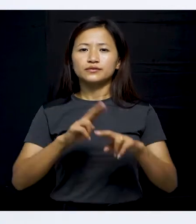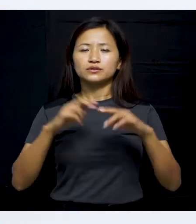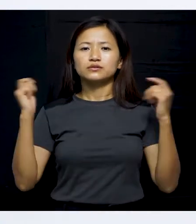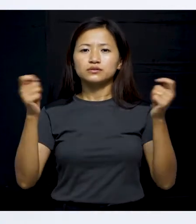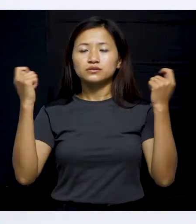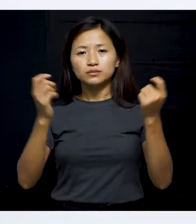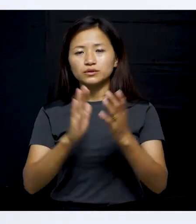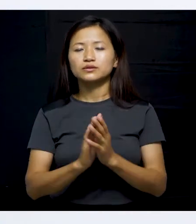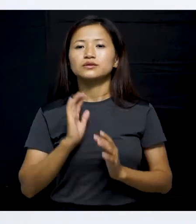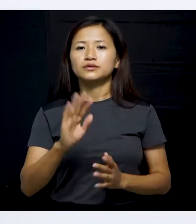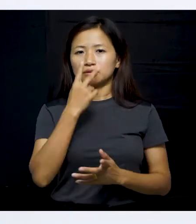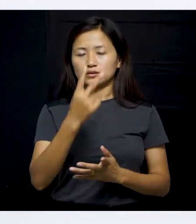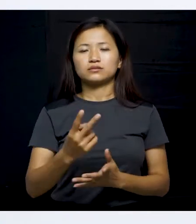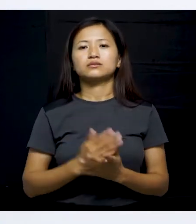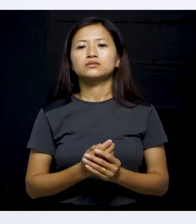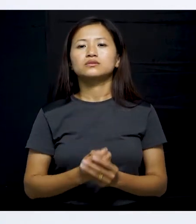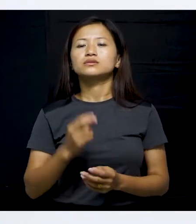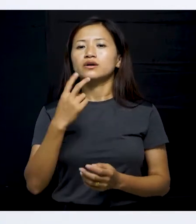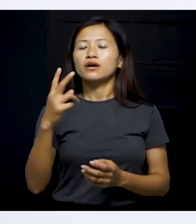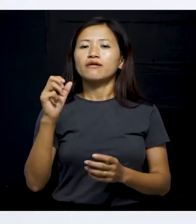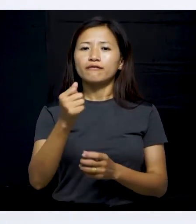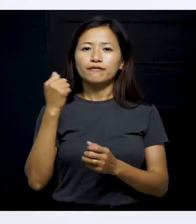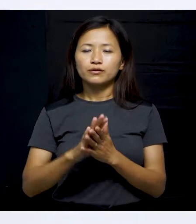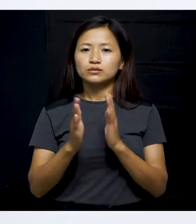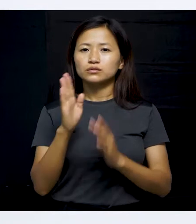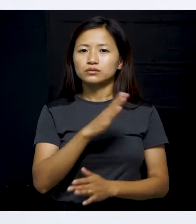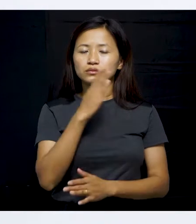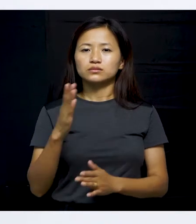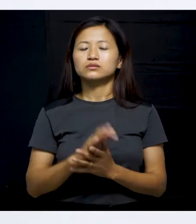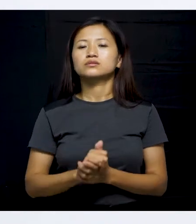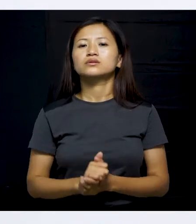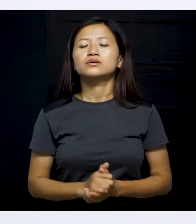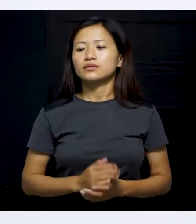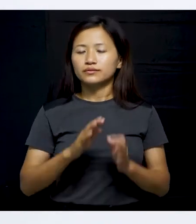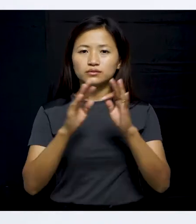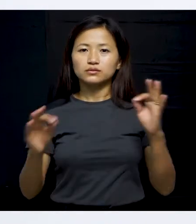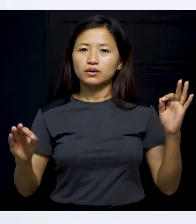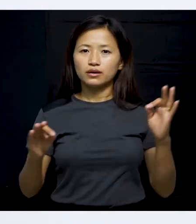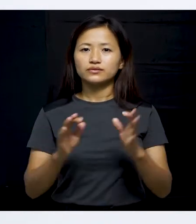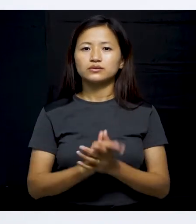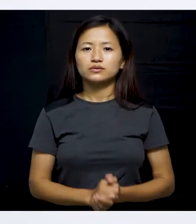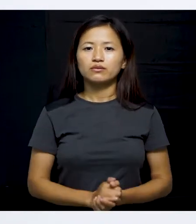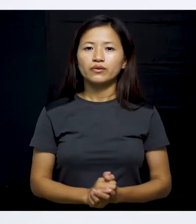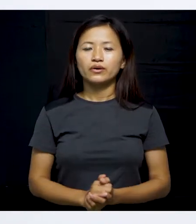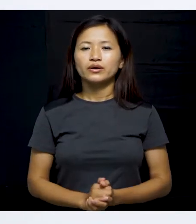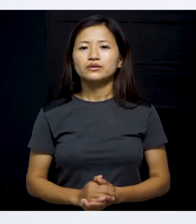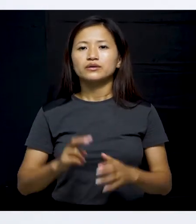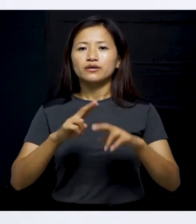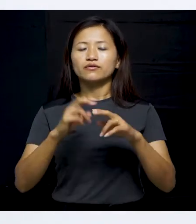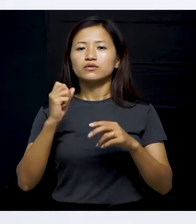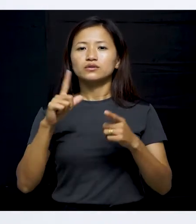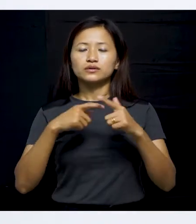ceremonies, they used to sing those folk songs. And they also have stories, they also have folk